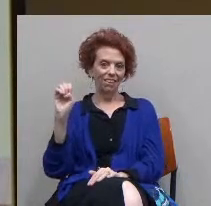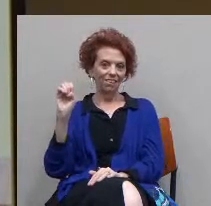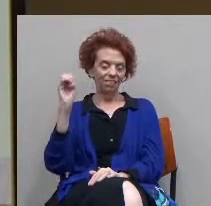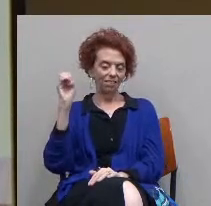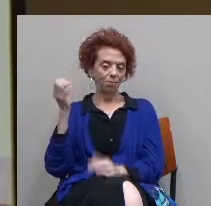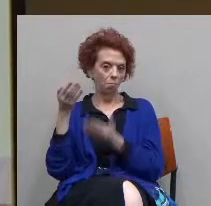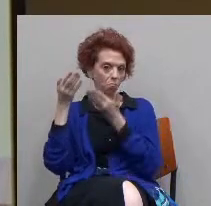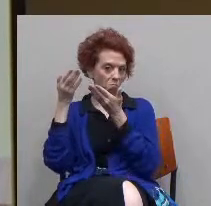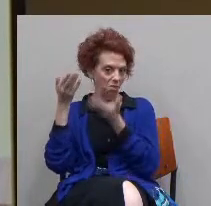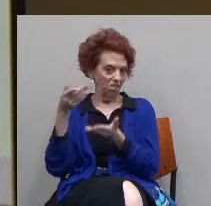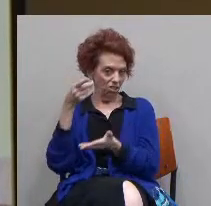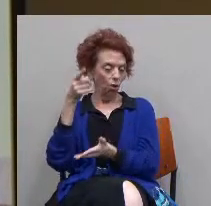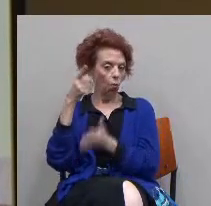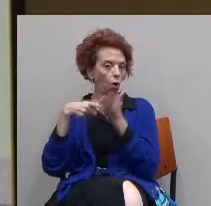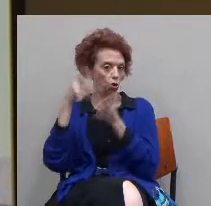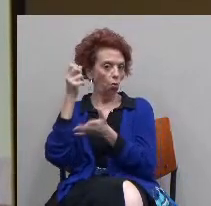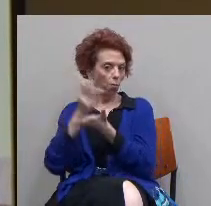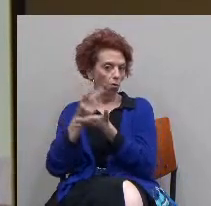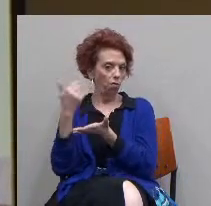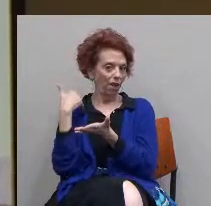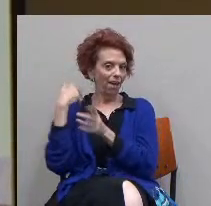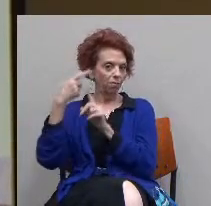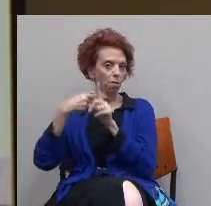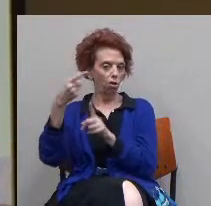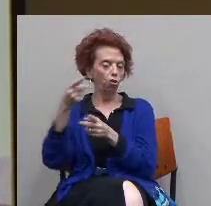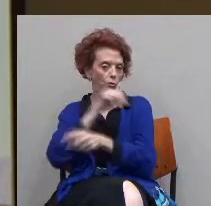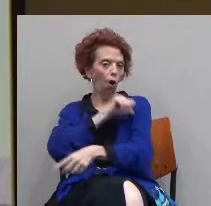you approved the last month, you authorized